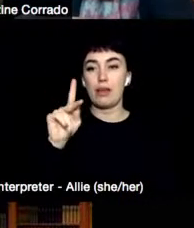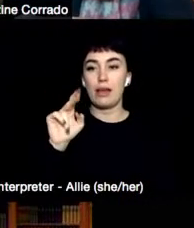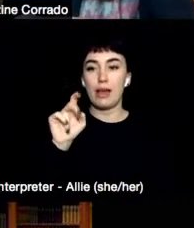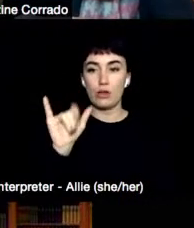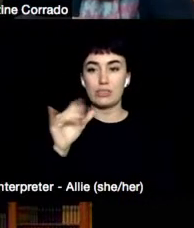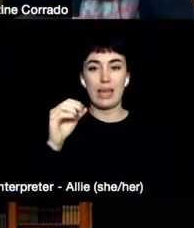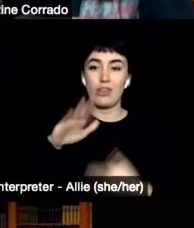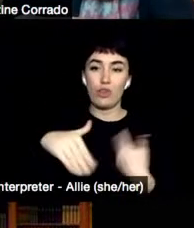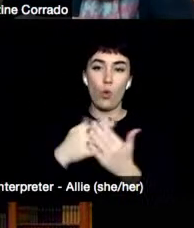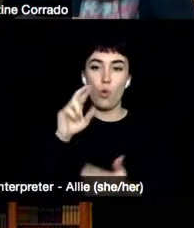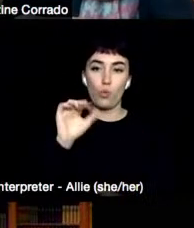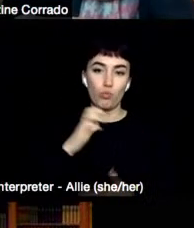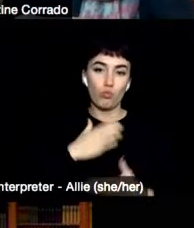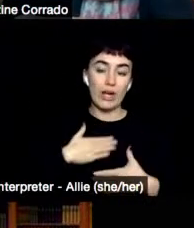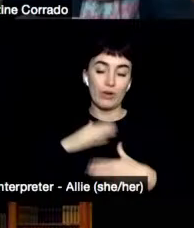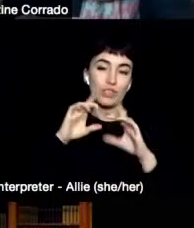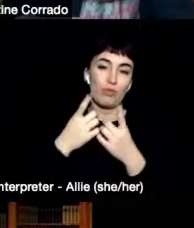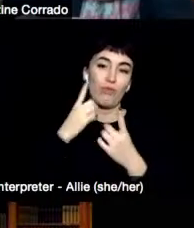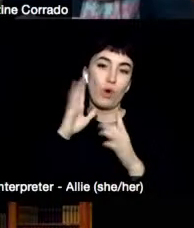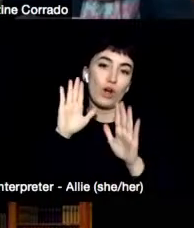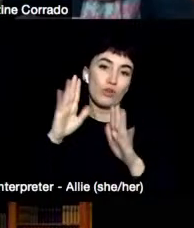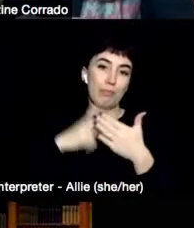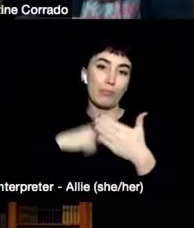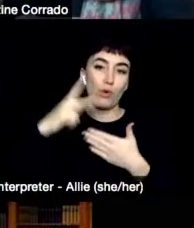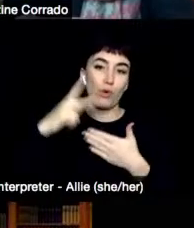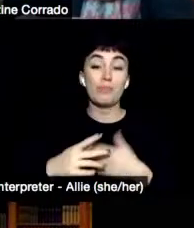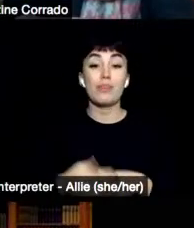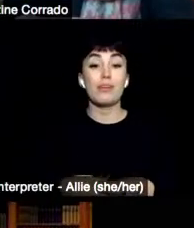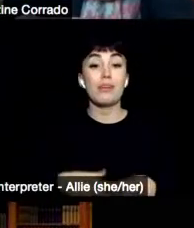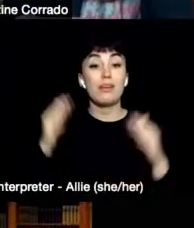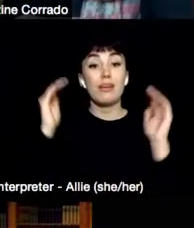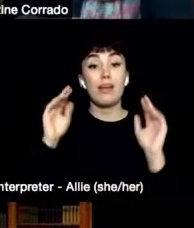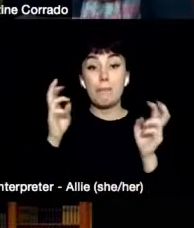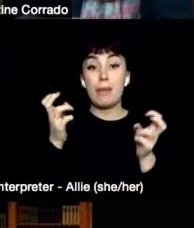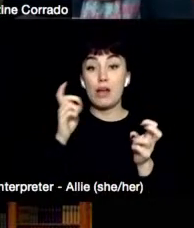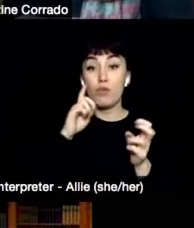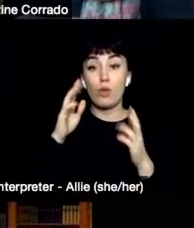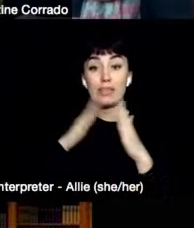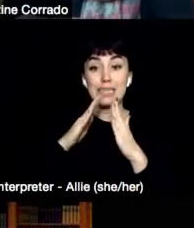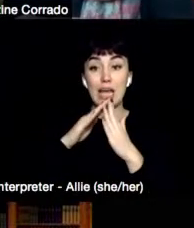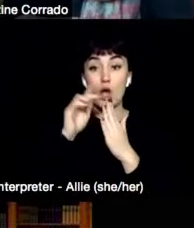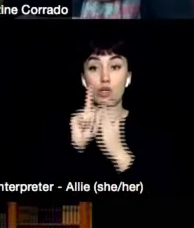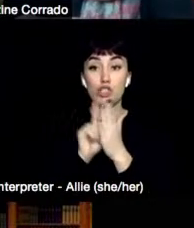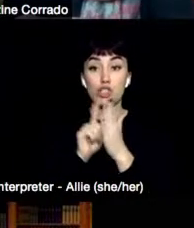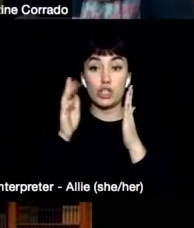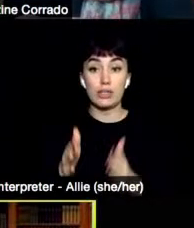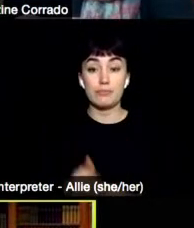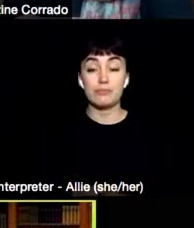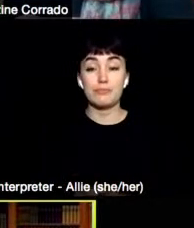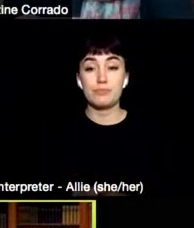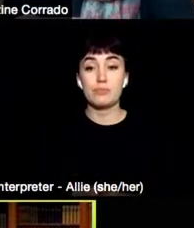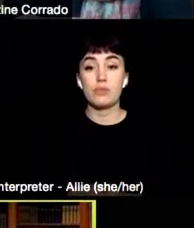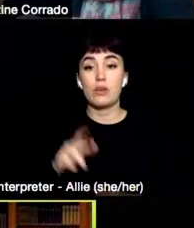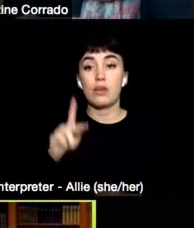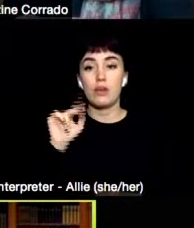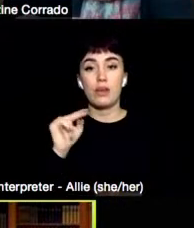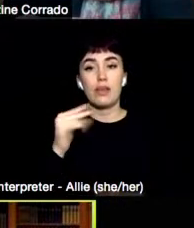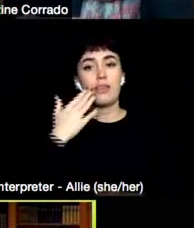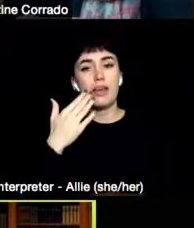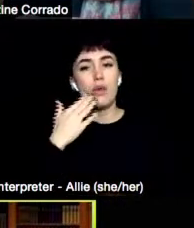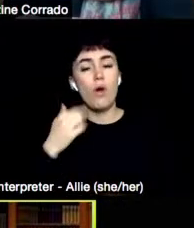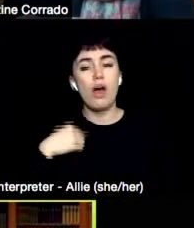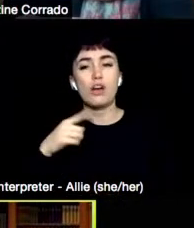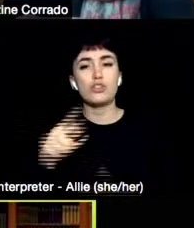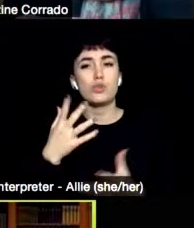Recreation Department for a great program. Matters of the Town Attorney. Thank you, Bill. I just